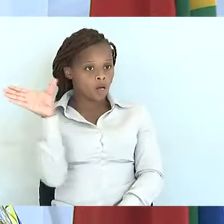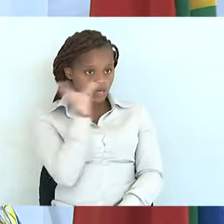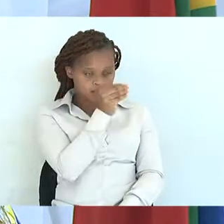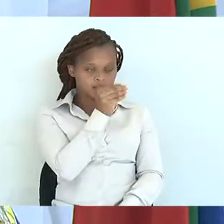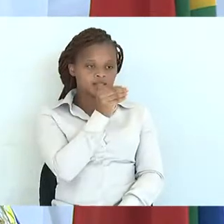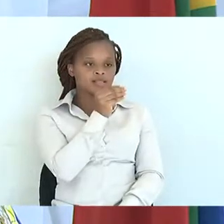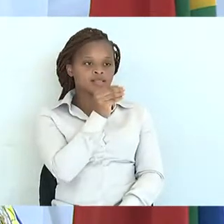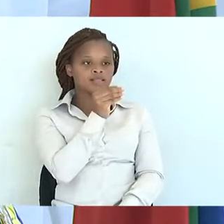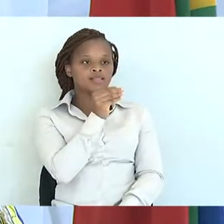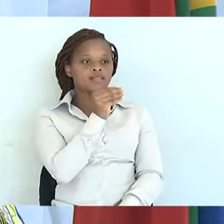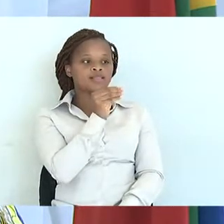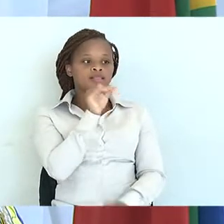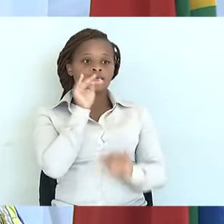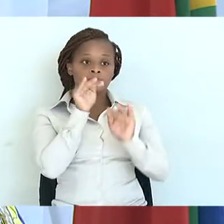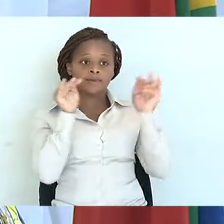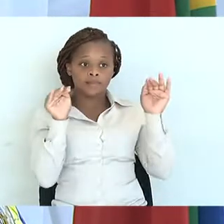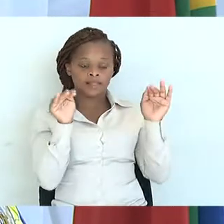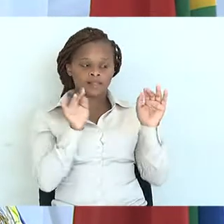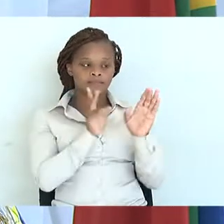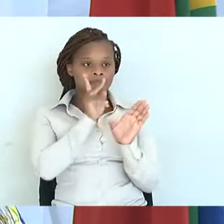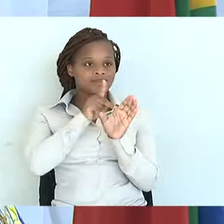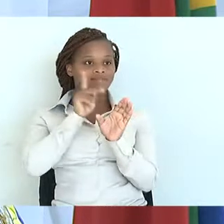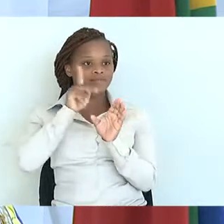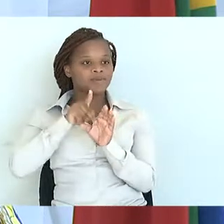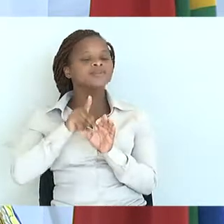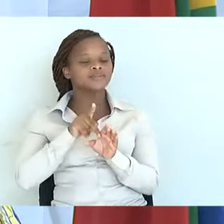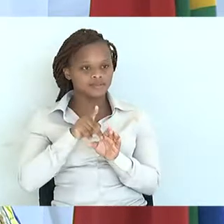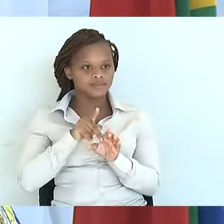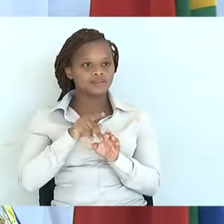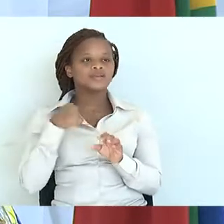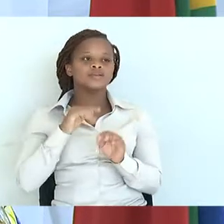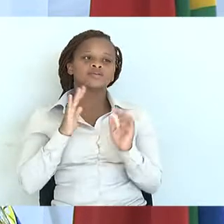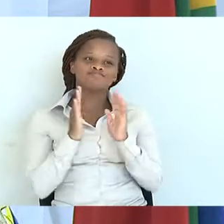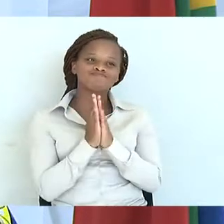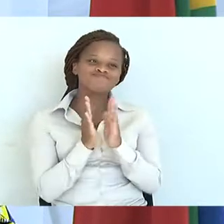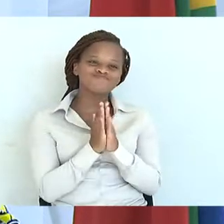participants will request ukuthi